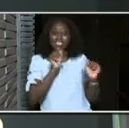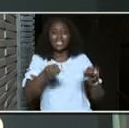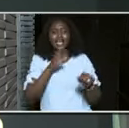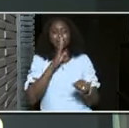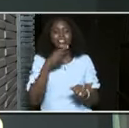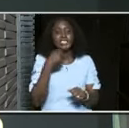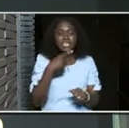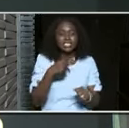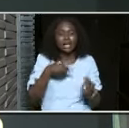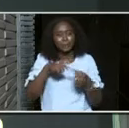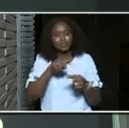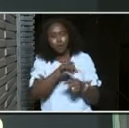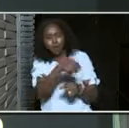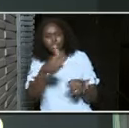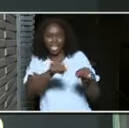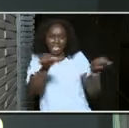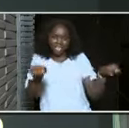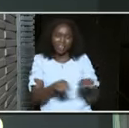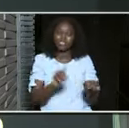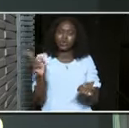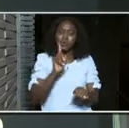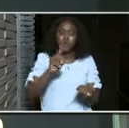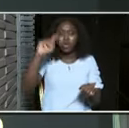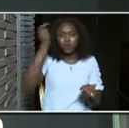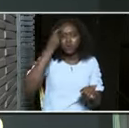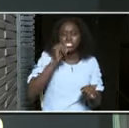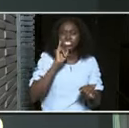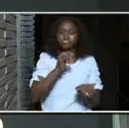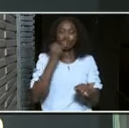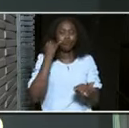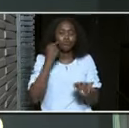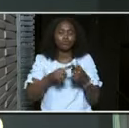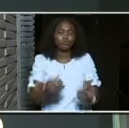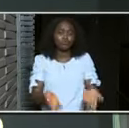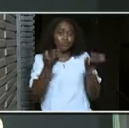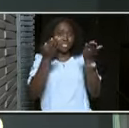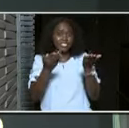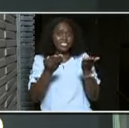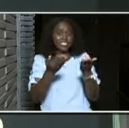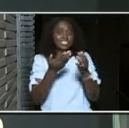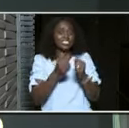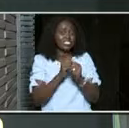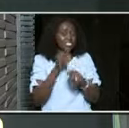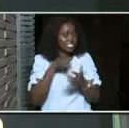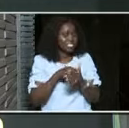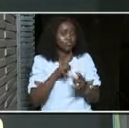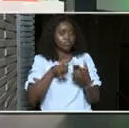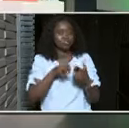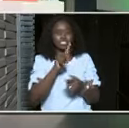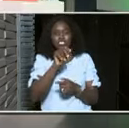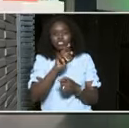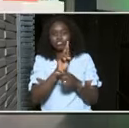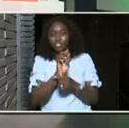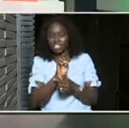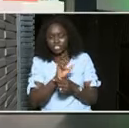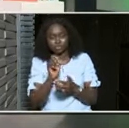about other areas where government is supposed to raise the maximum it can get into the treasury. So if you, what